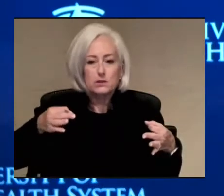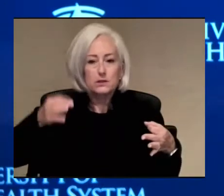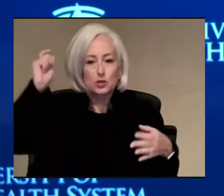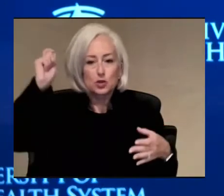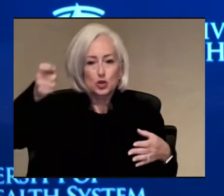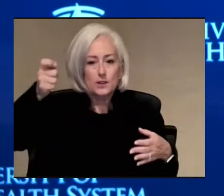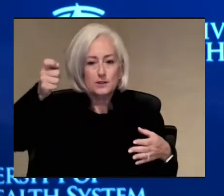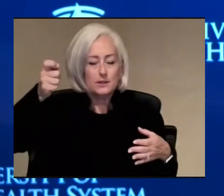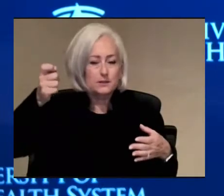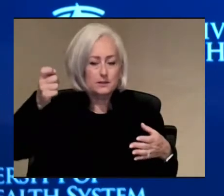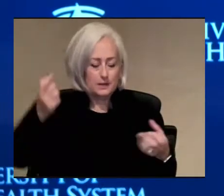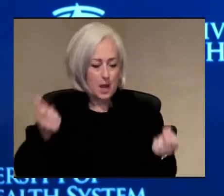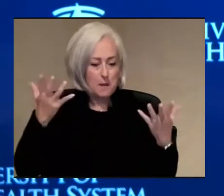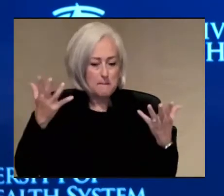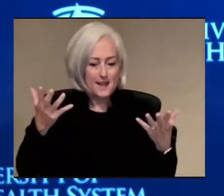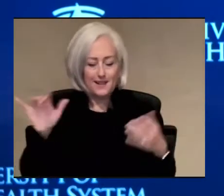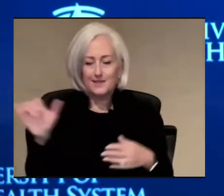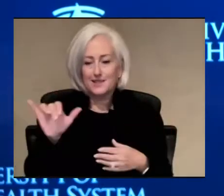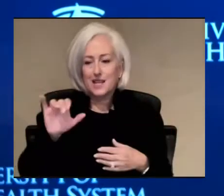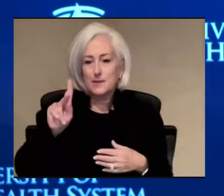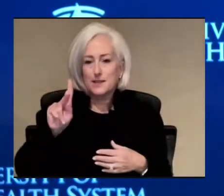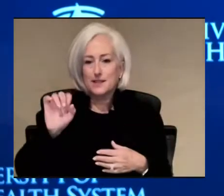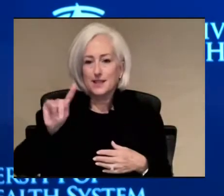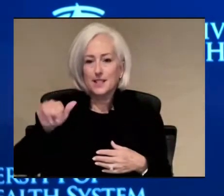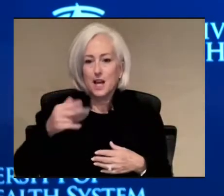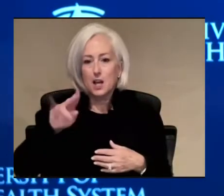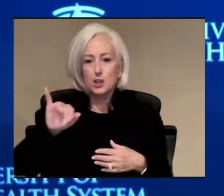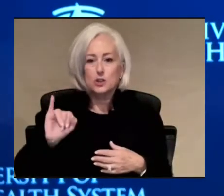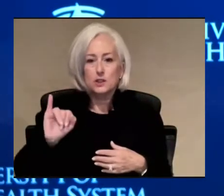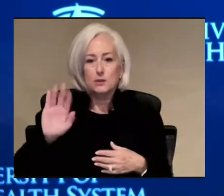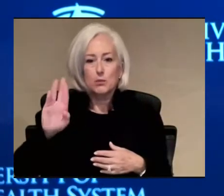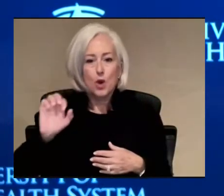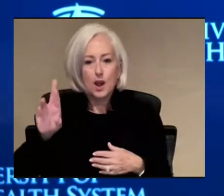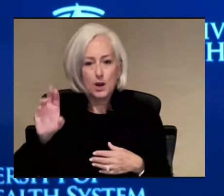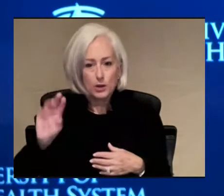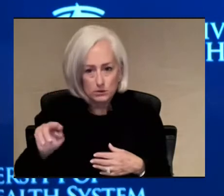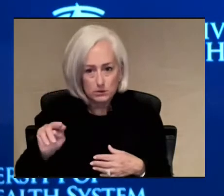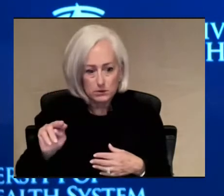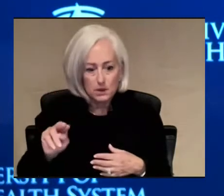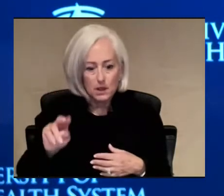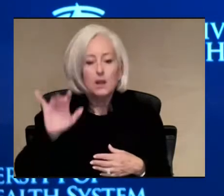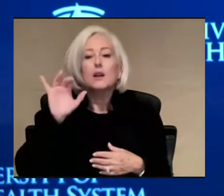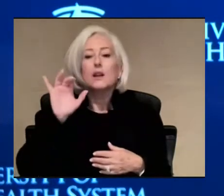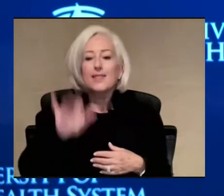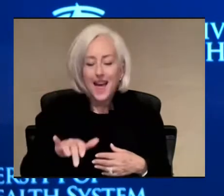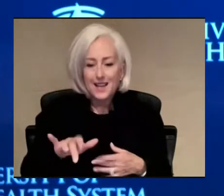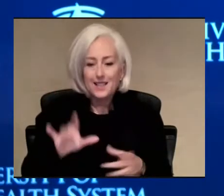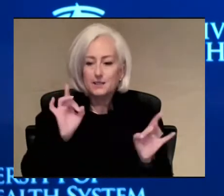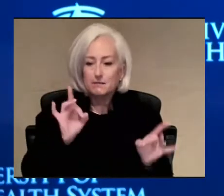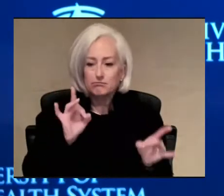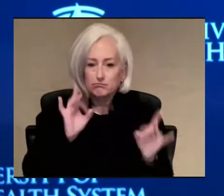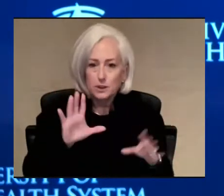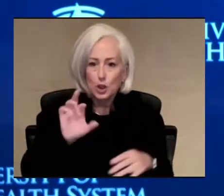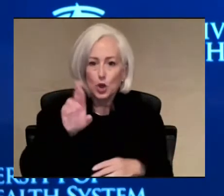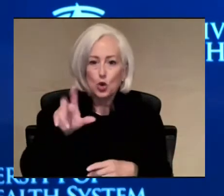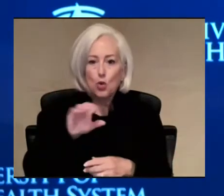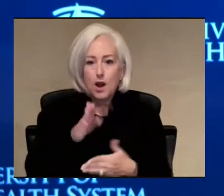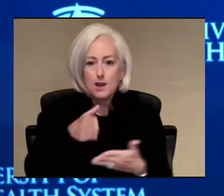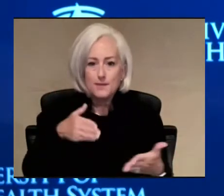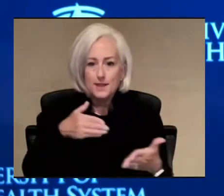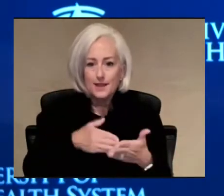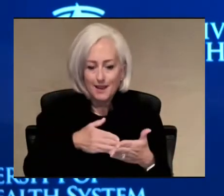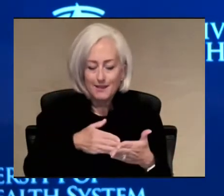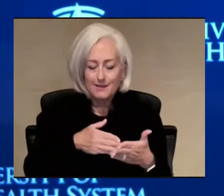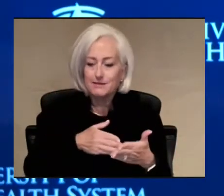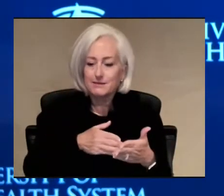potential, and I think, you see, that is a crime against humanity. Because at the end of the day, don't we all just want to get better? And